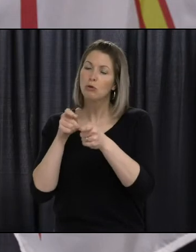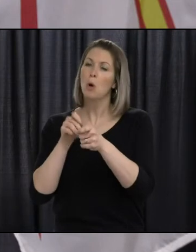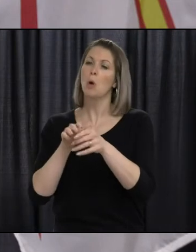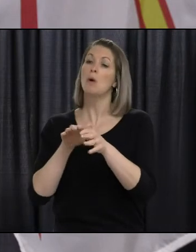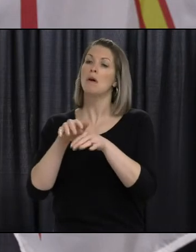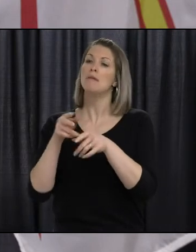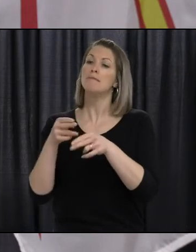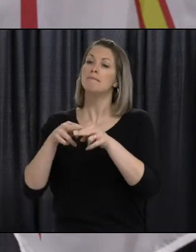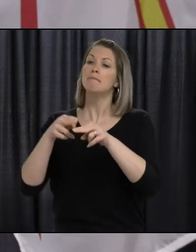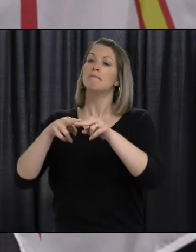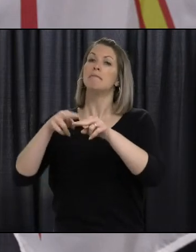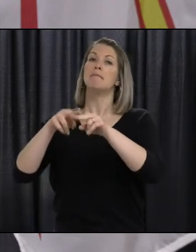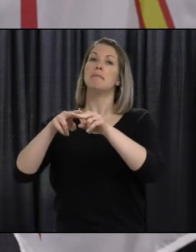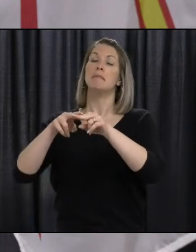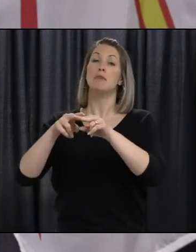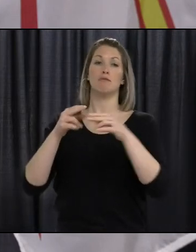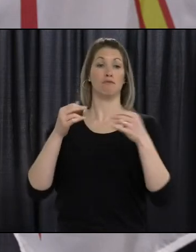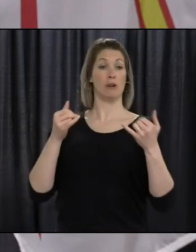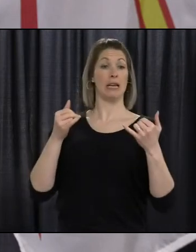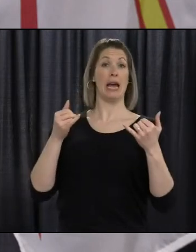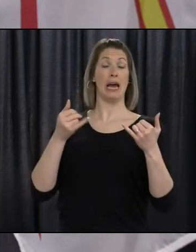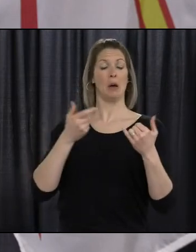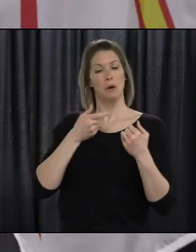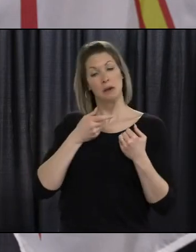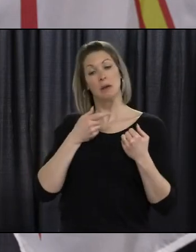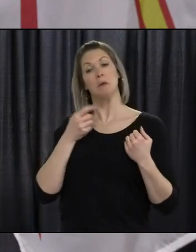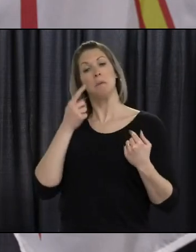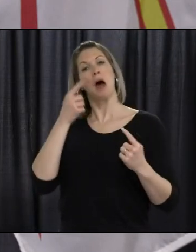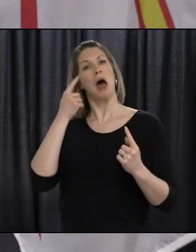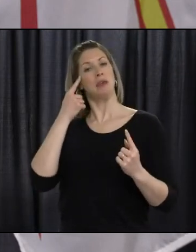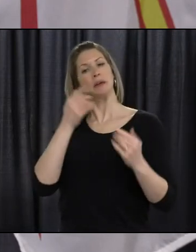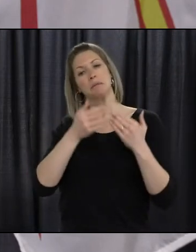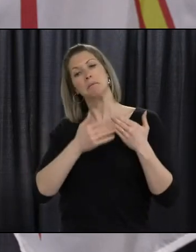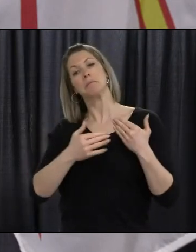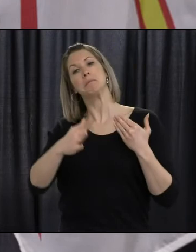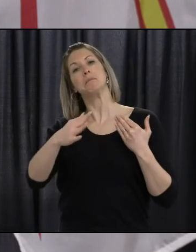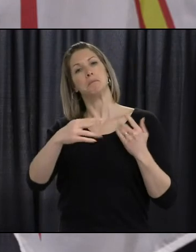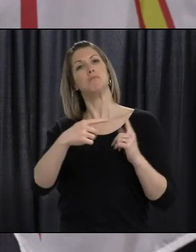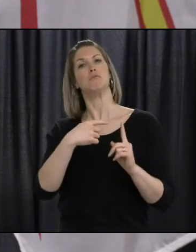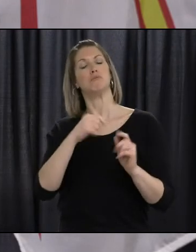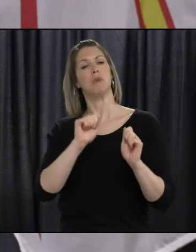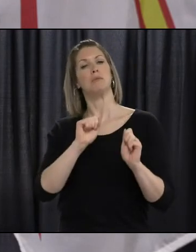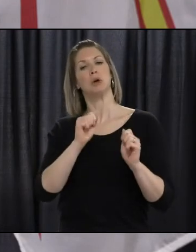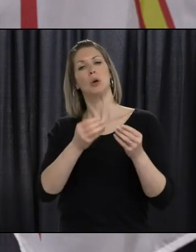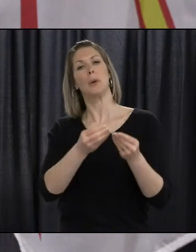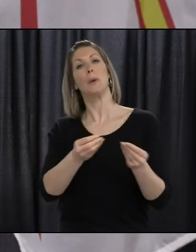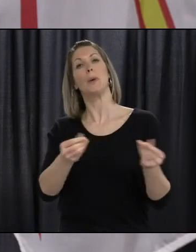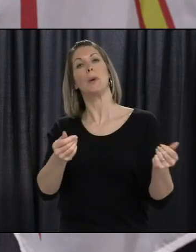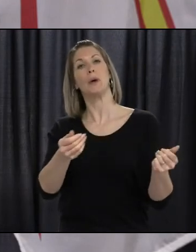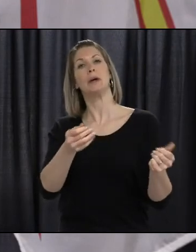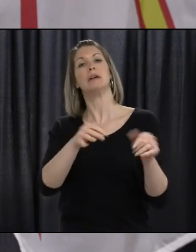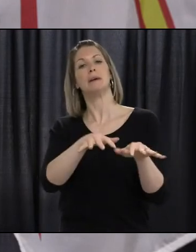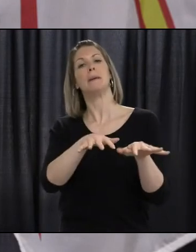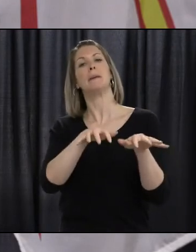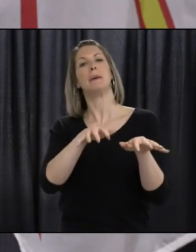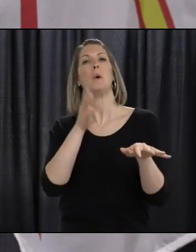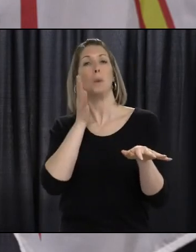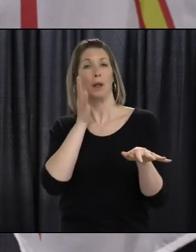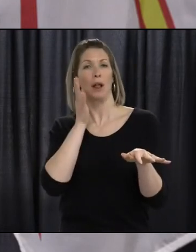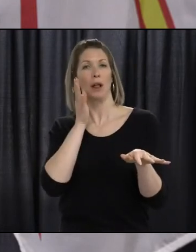signs are positive. If we remain vigilant in our efforts, we will persevere. We can do this, but we must do it